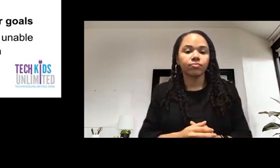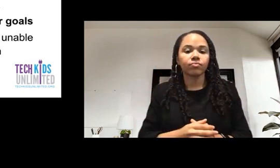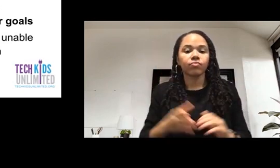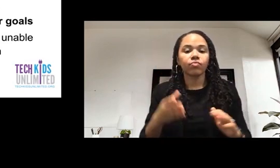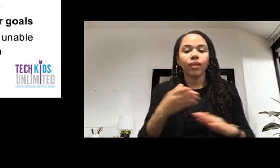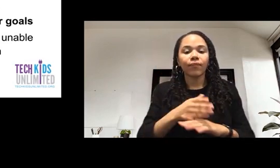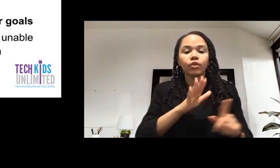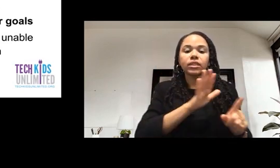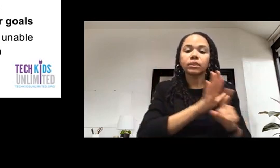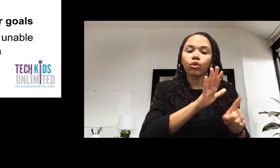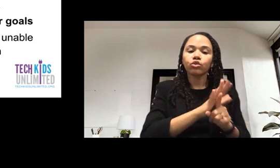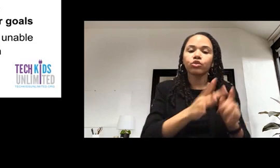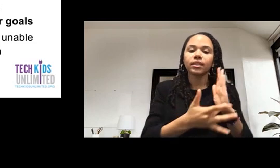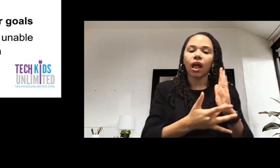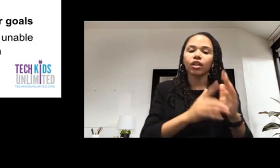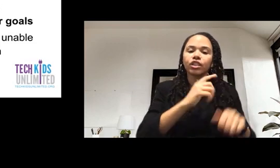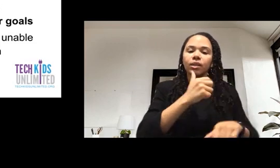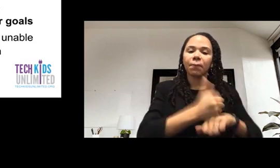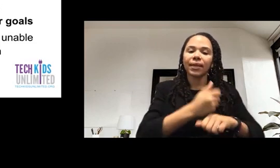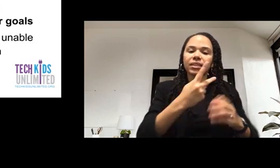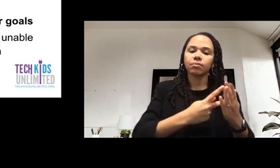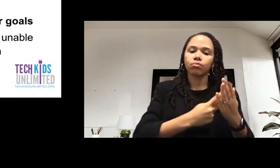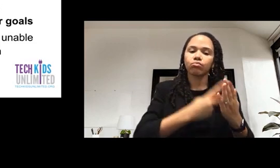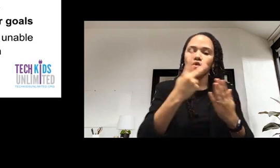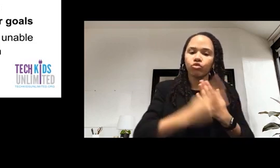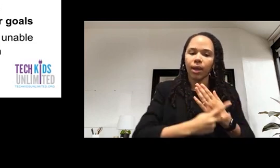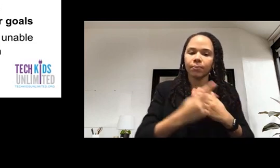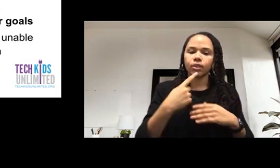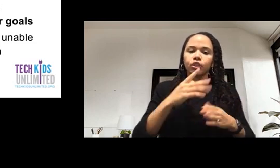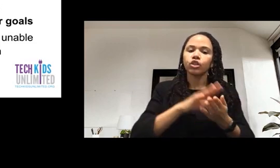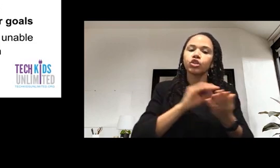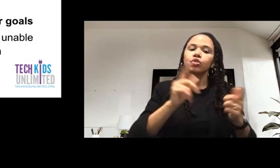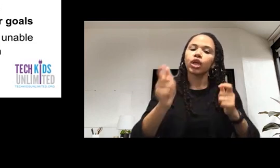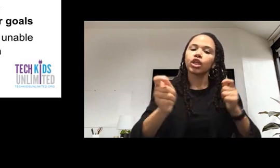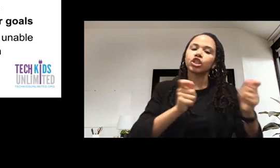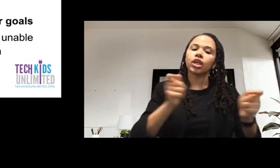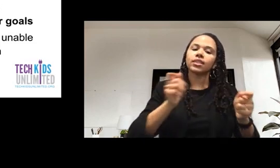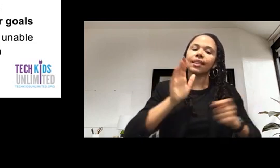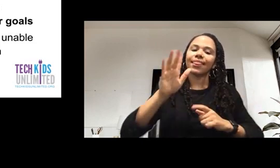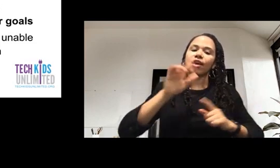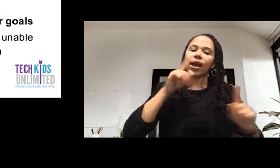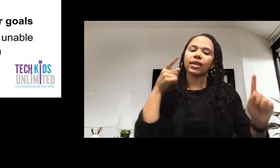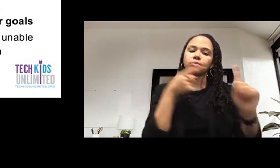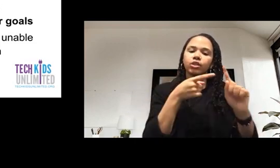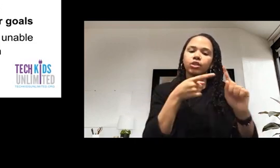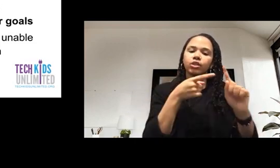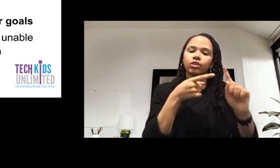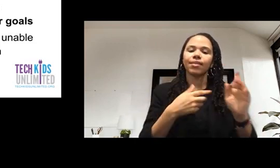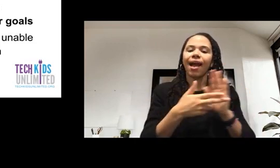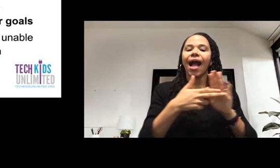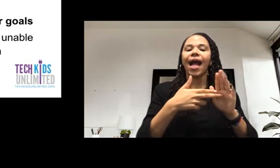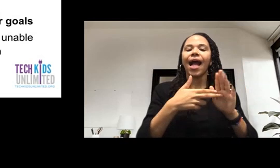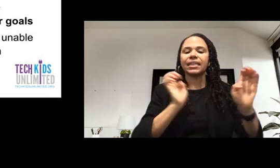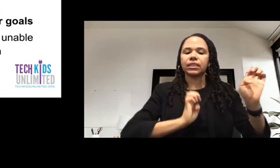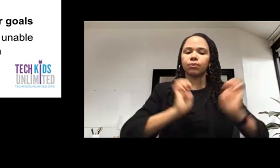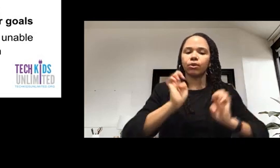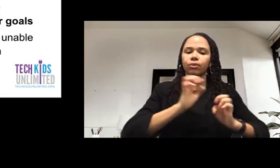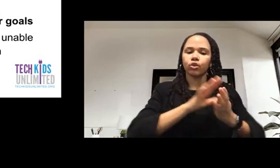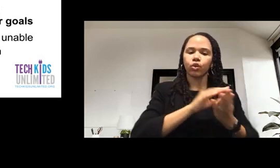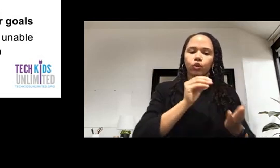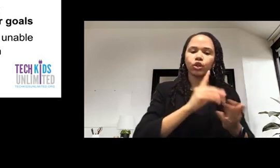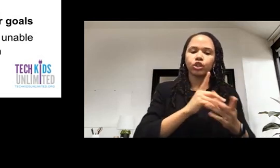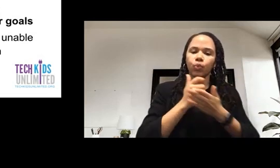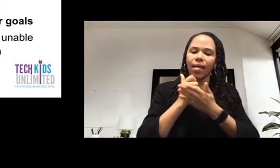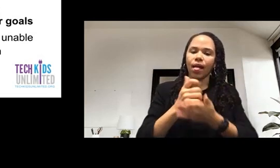technology-based programming, students adjust their aspirations, highlighting the value of experiential learning for helping students move toward careers